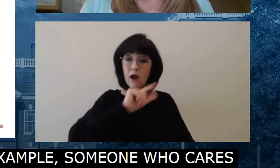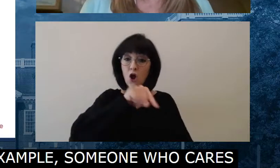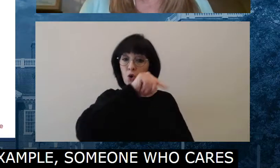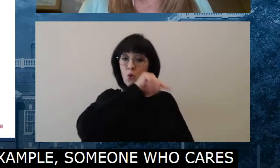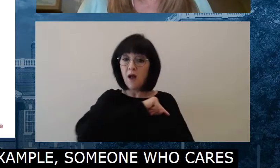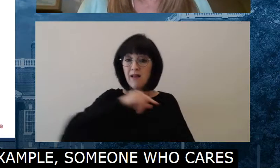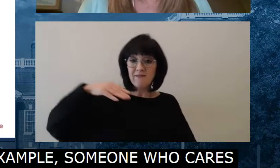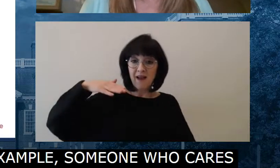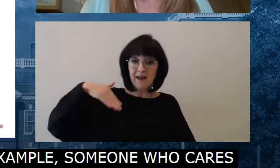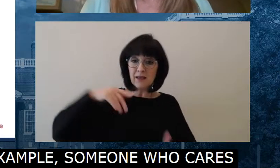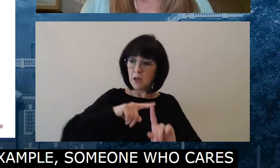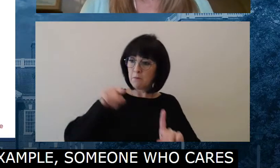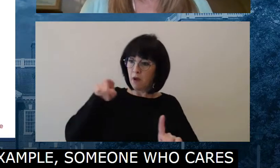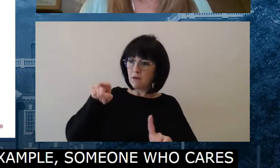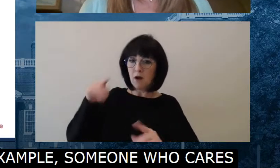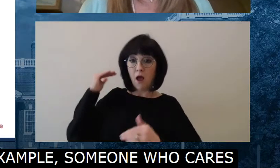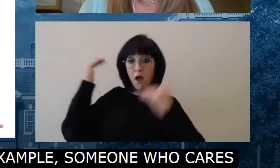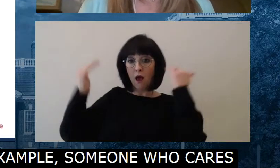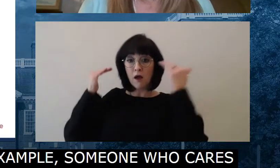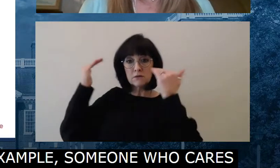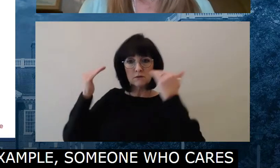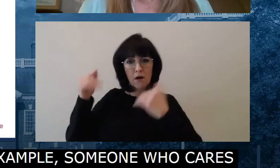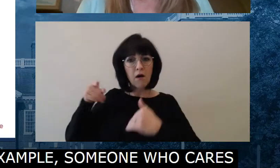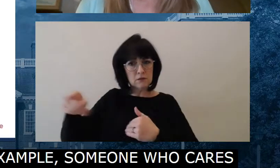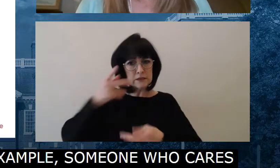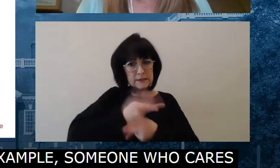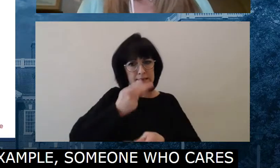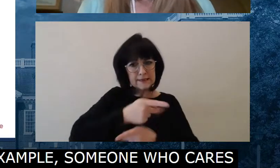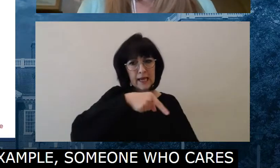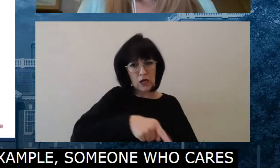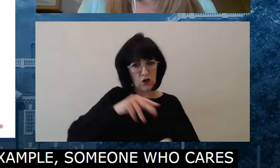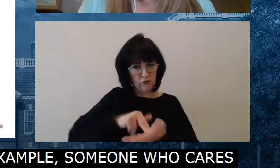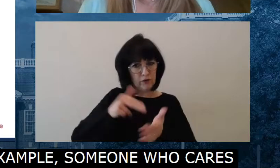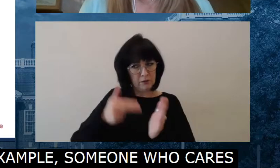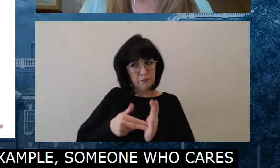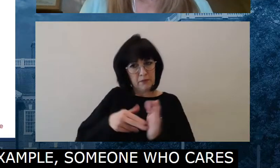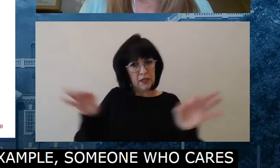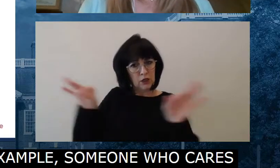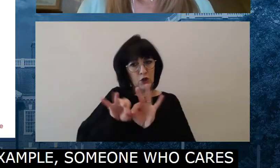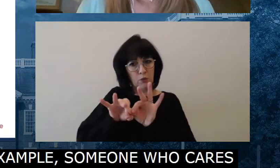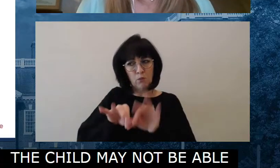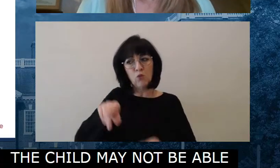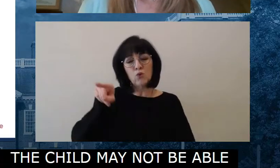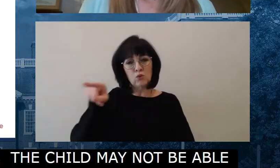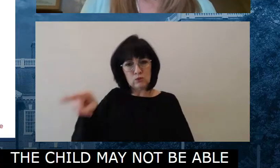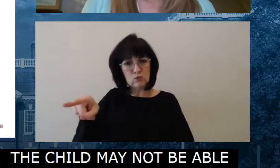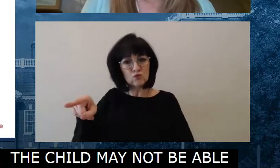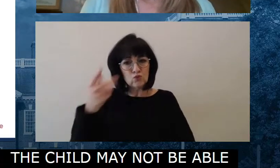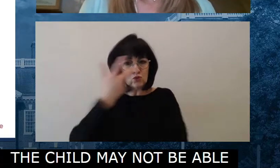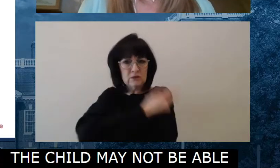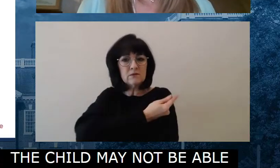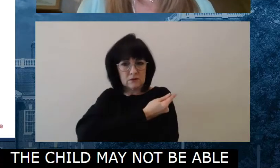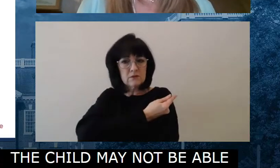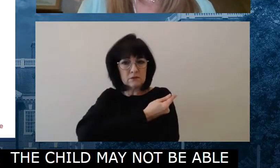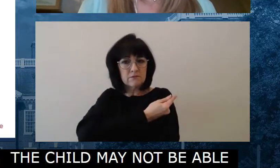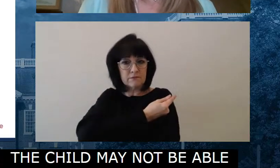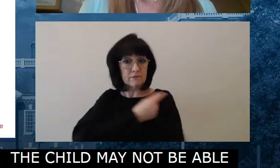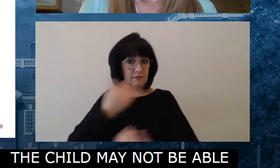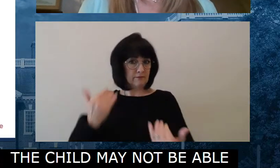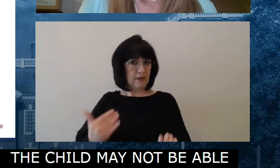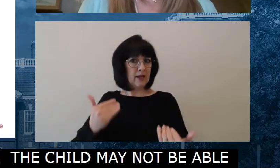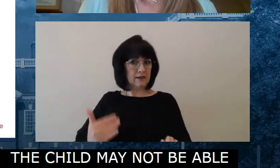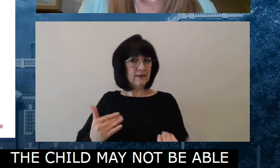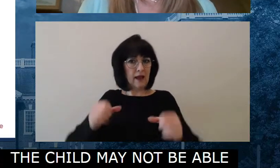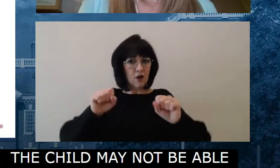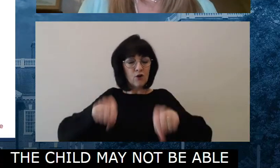The adult being a non-paid caregiver now is eligible through their providers to